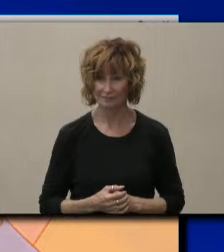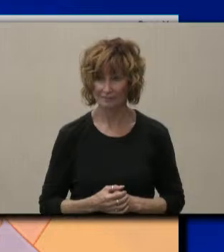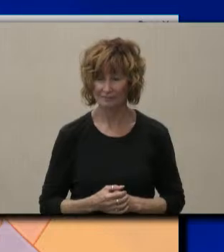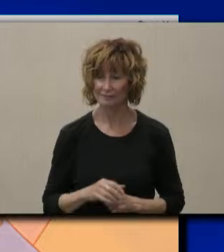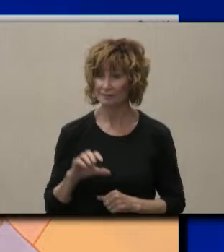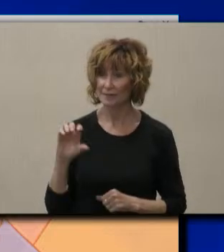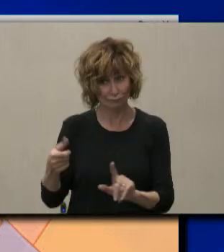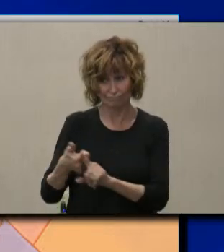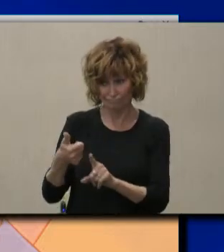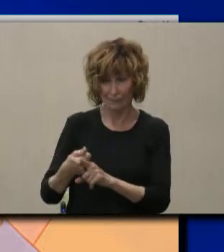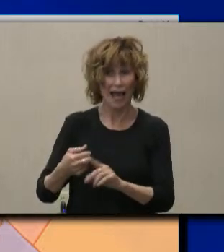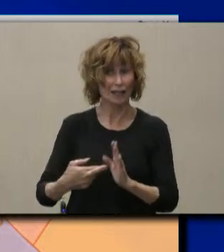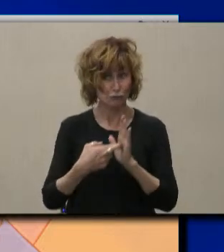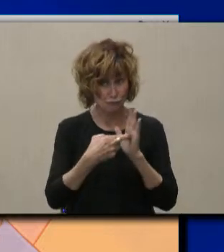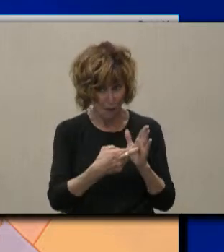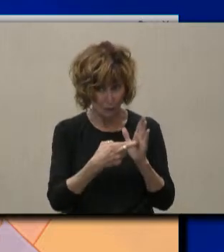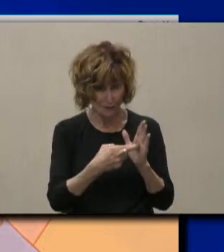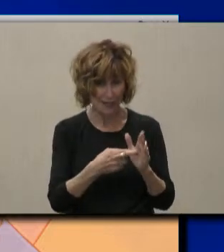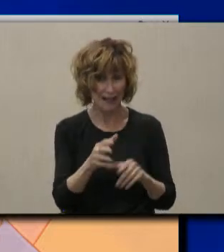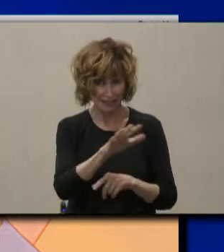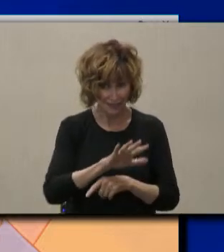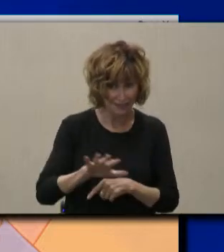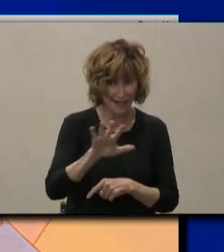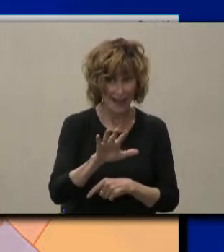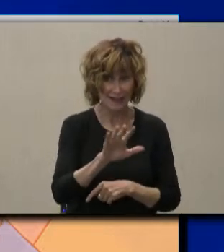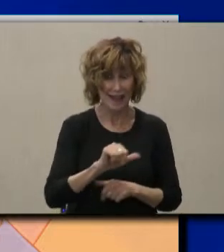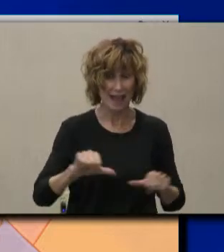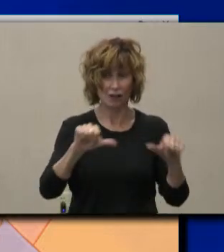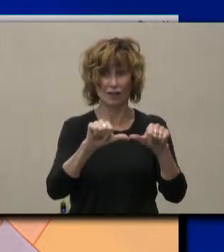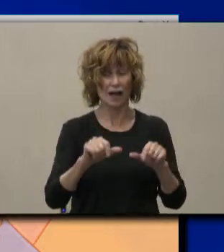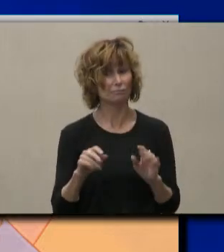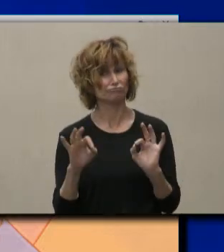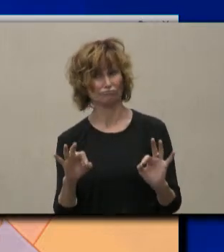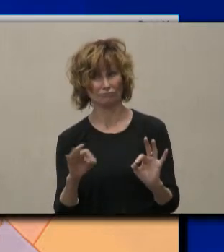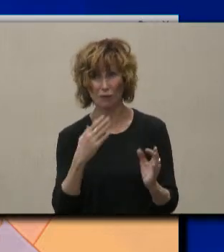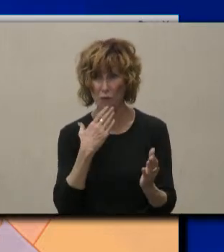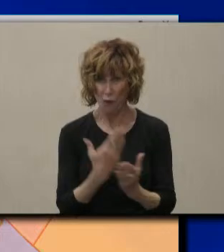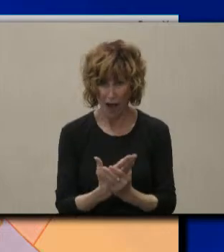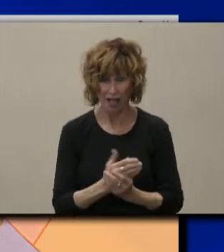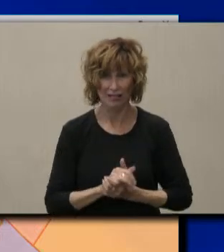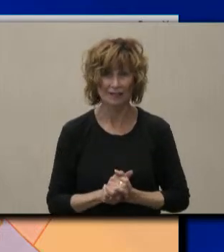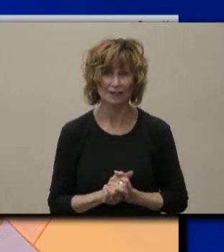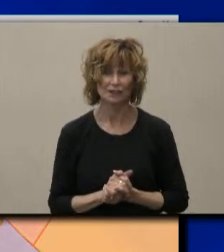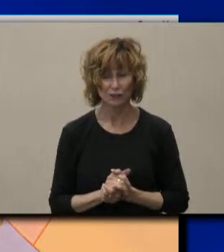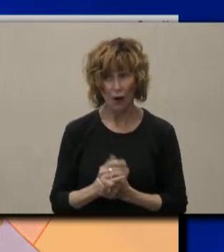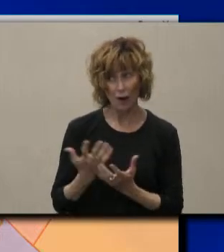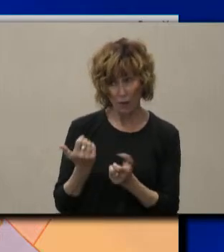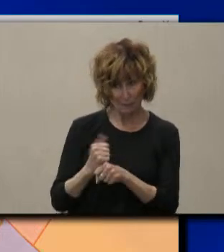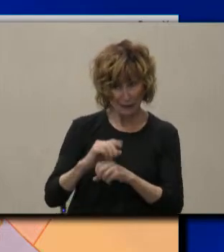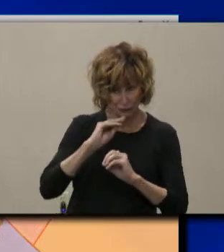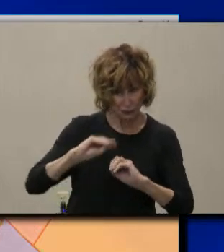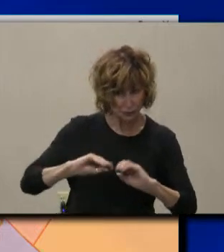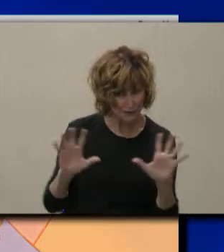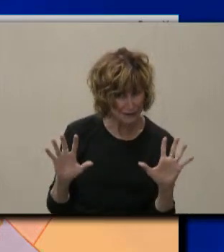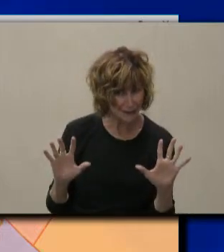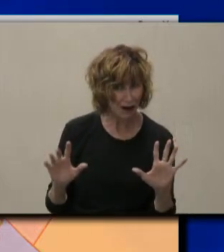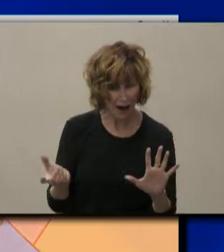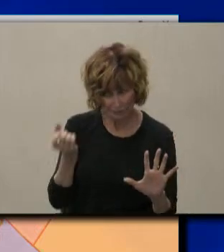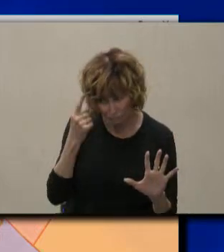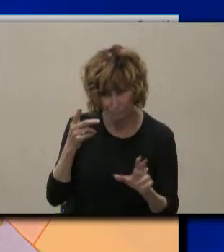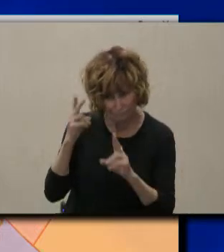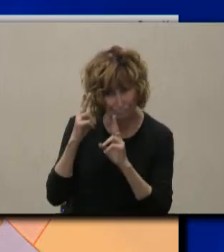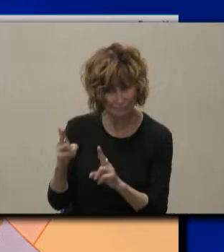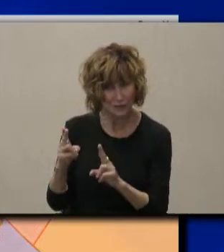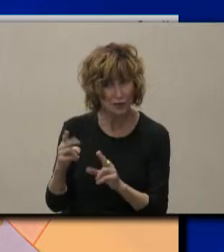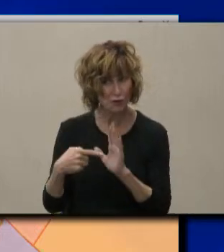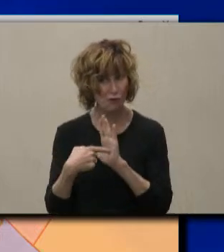Silva. Residents along Markham area very well. So I just want to get that out there publicly.